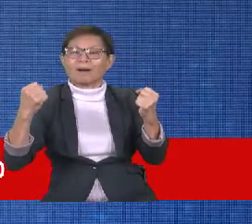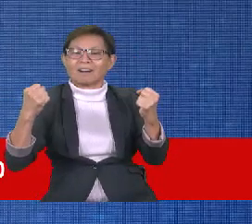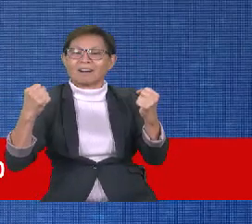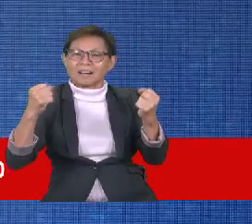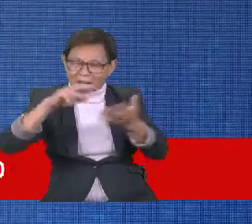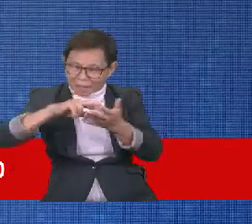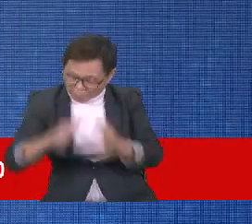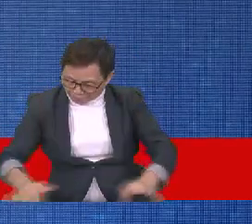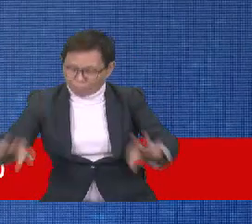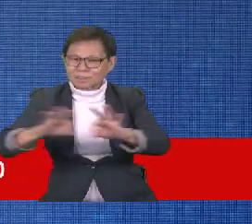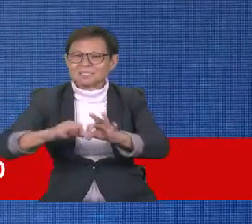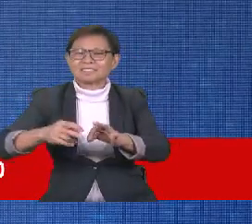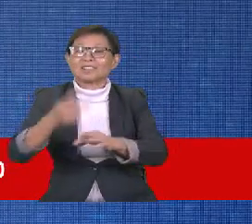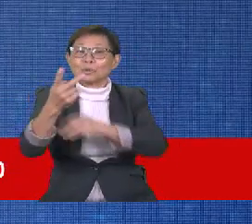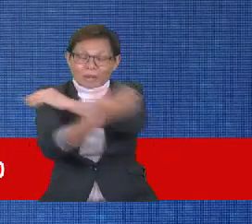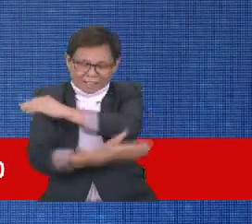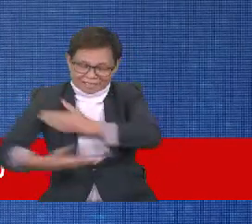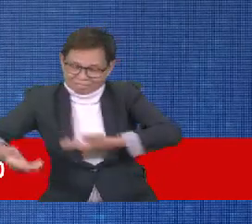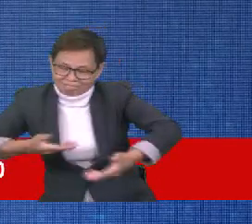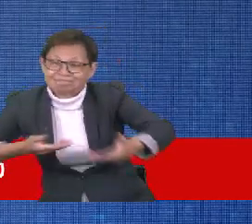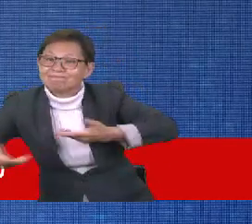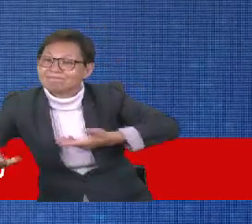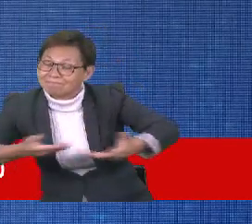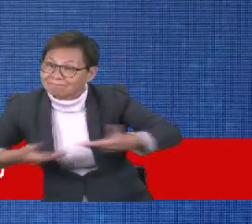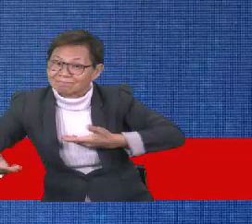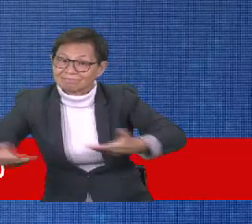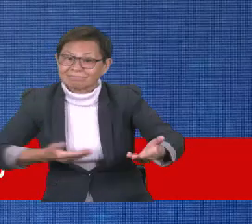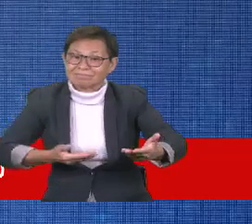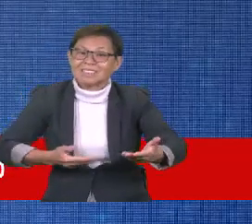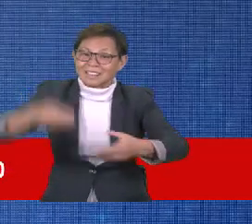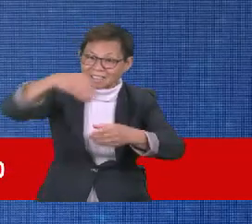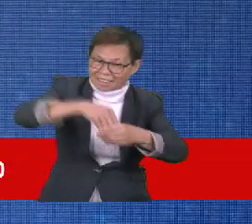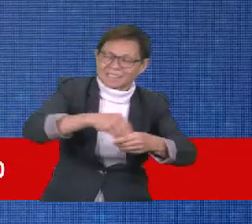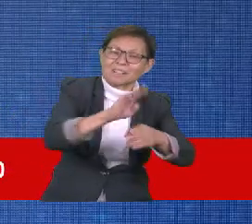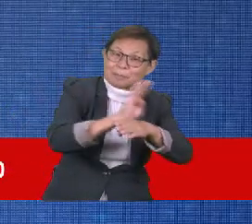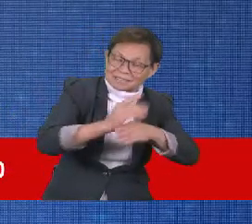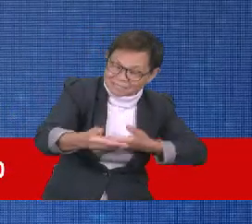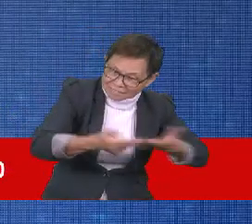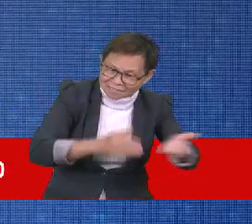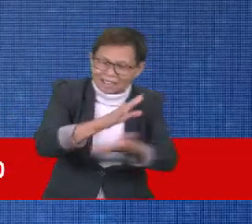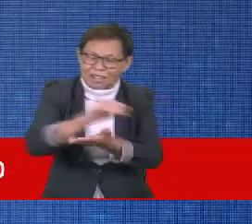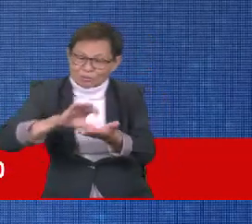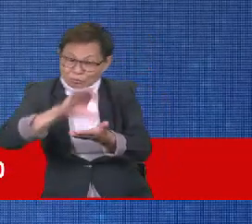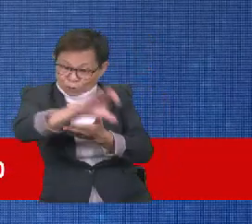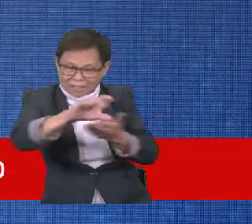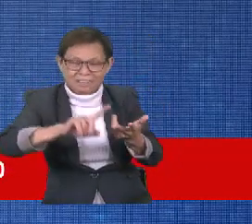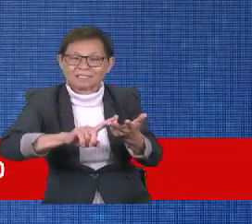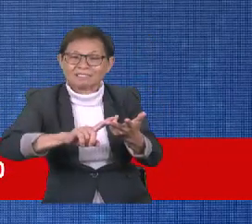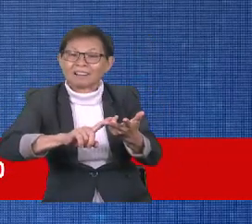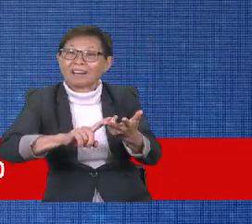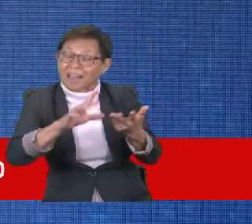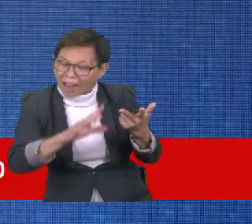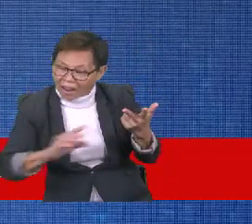meaningful bilateral exchanges, and not only in trade investments, but